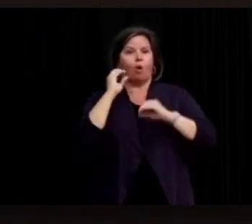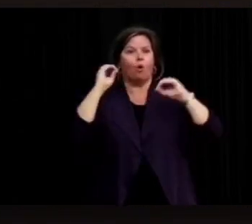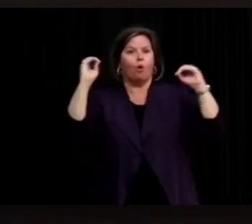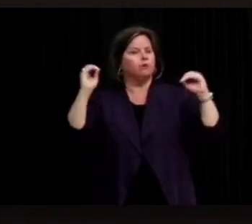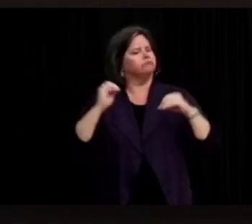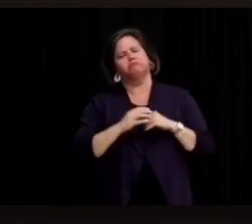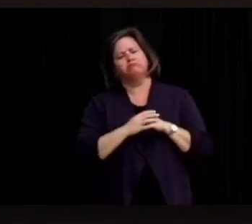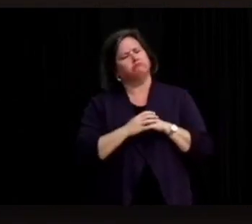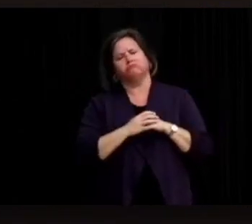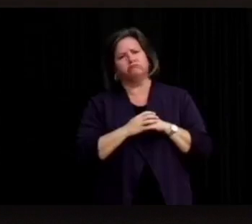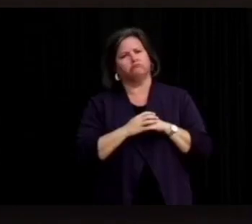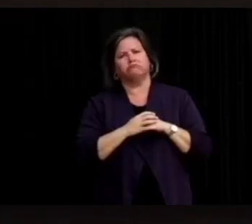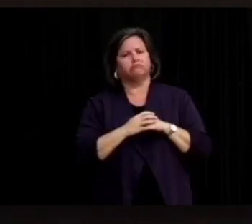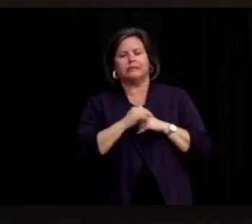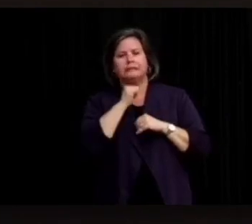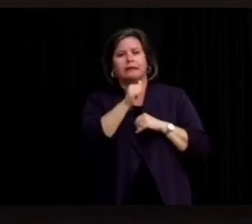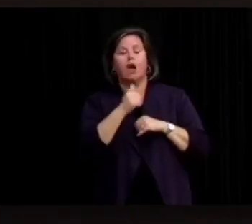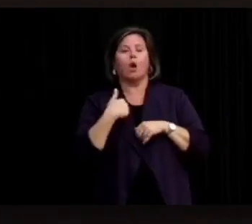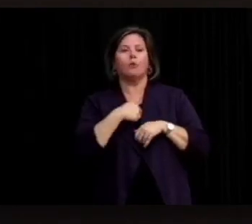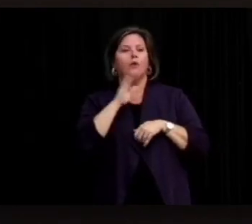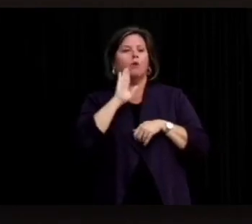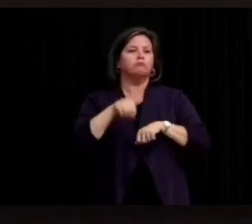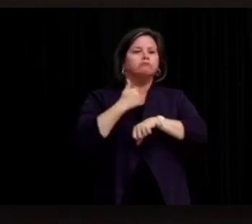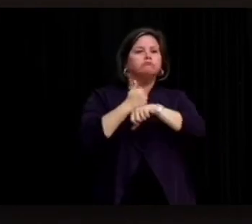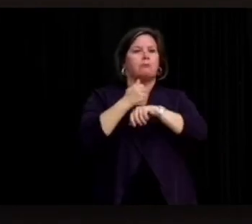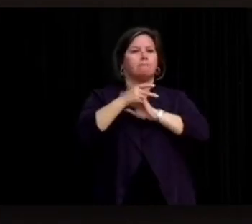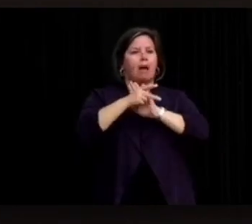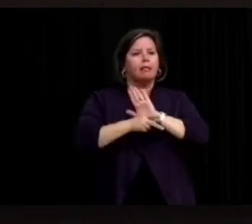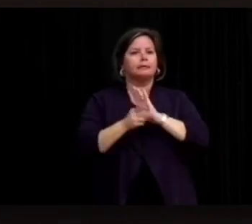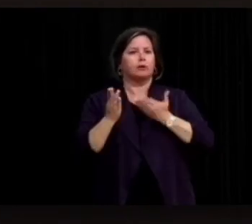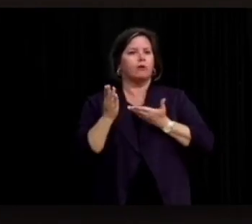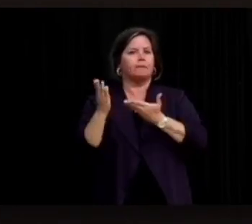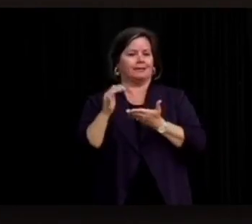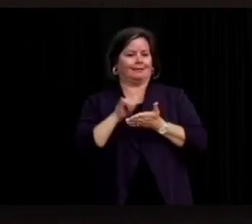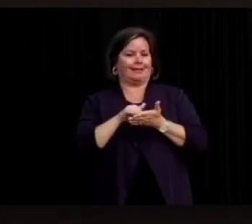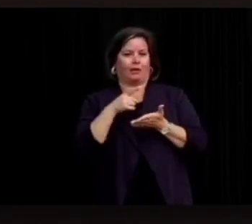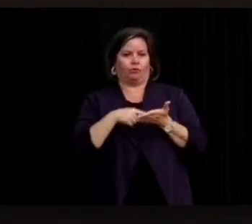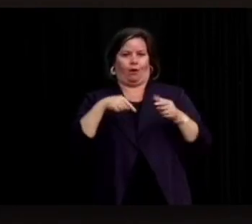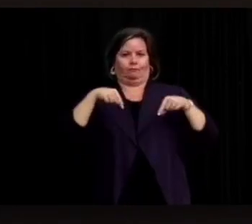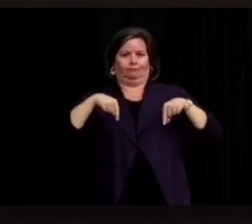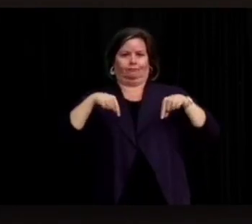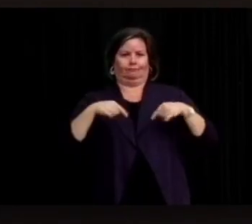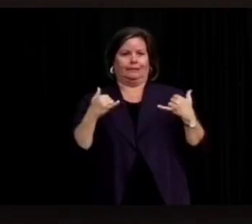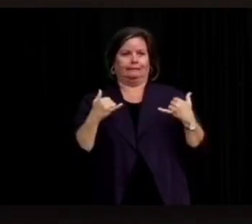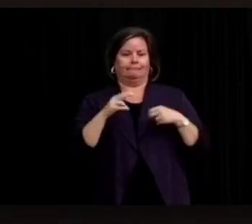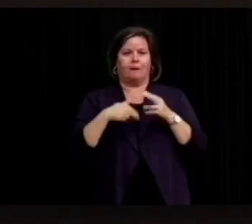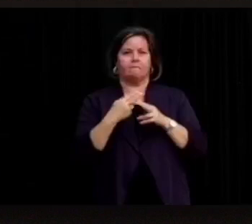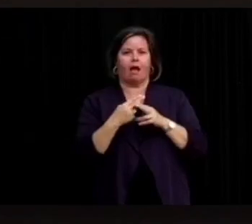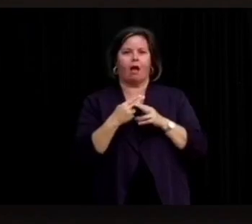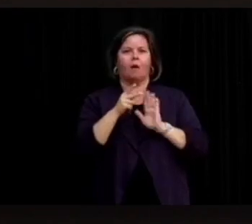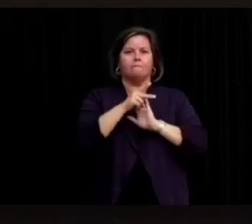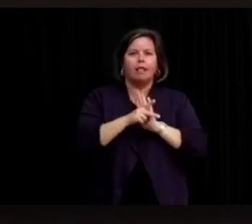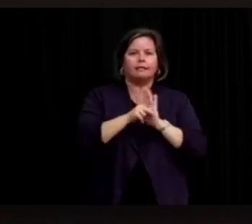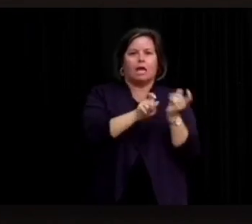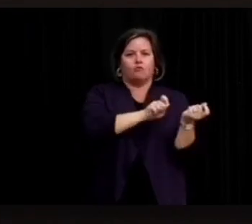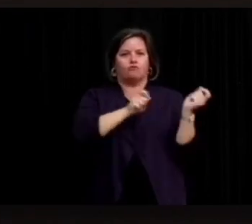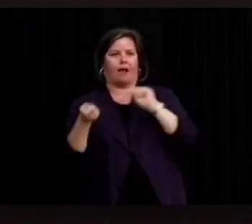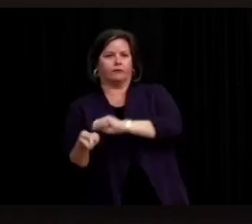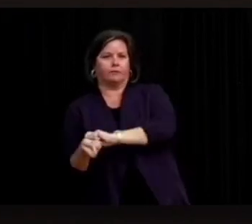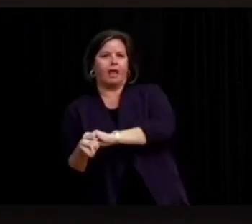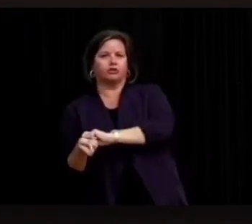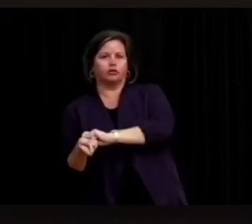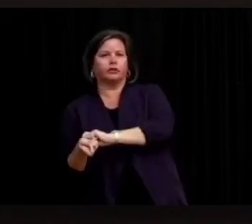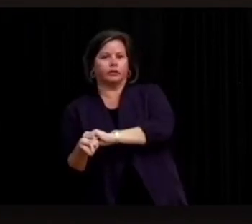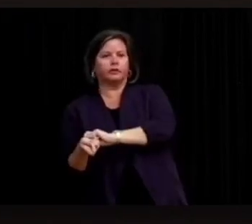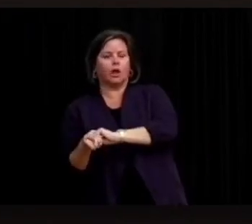in vain. We want to make sure we implement policy recommendations. That's what this is all about, policy reformation. And we intend to pursue that